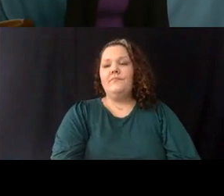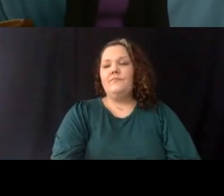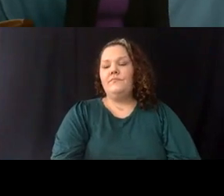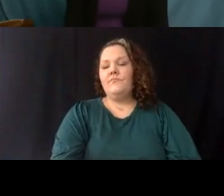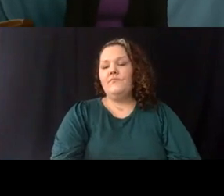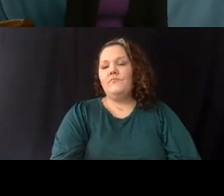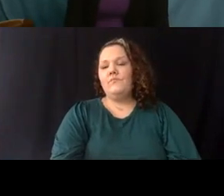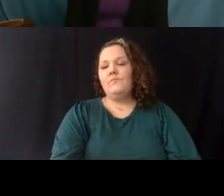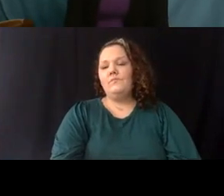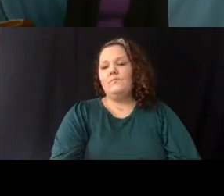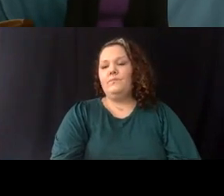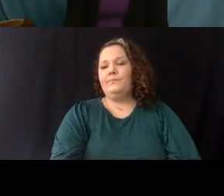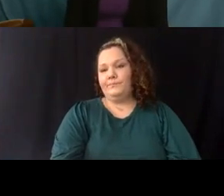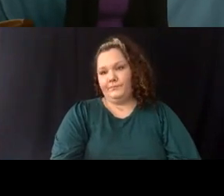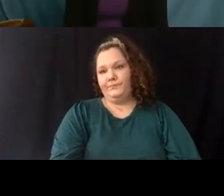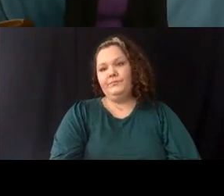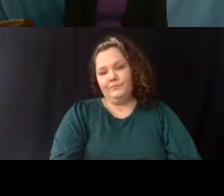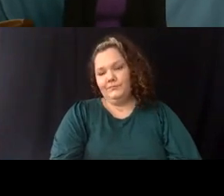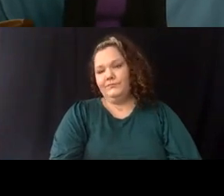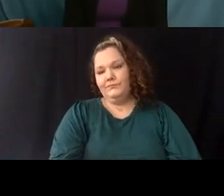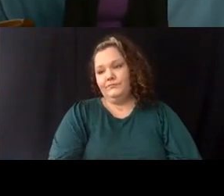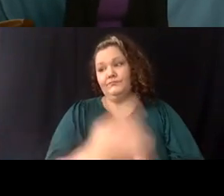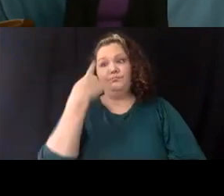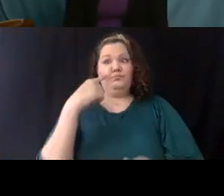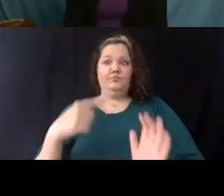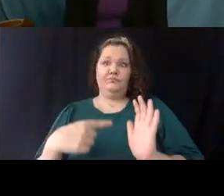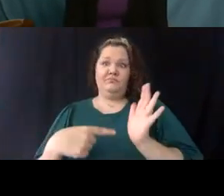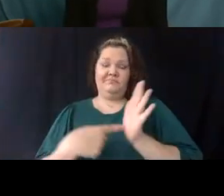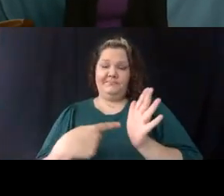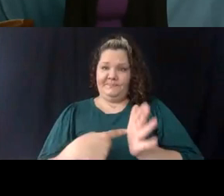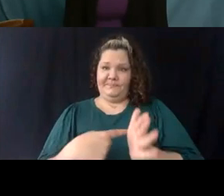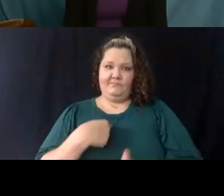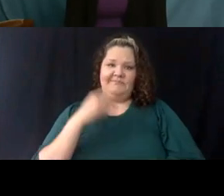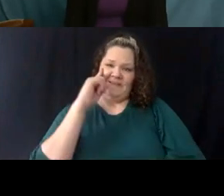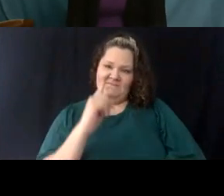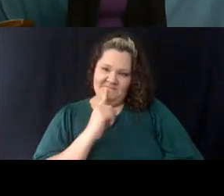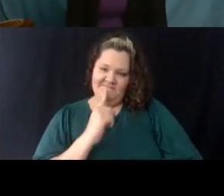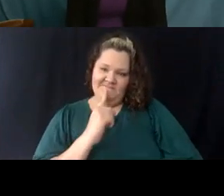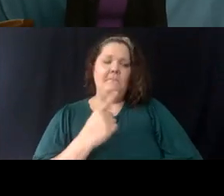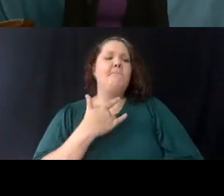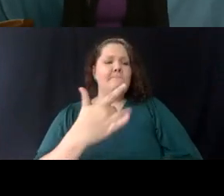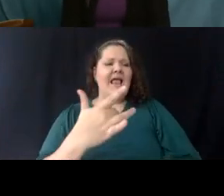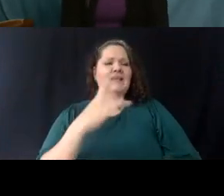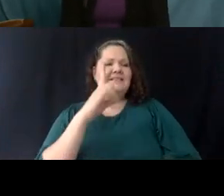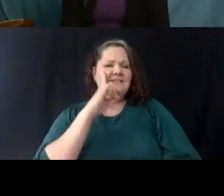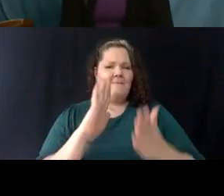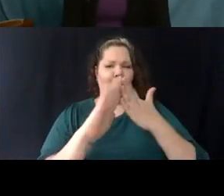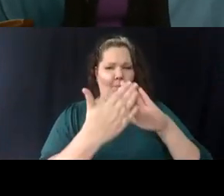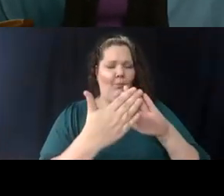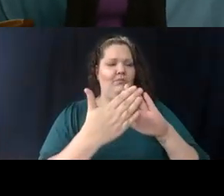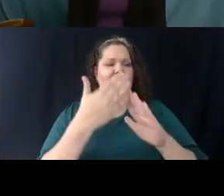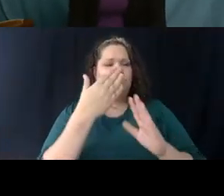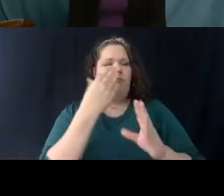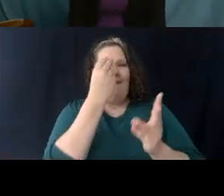to solve problems, get through barriers. So they're the people to ask. They can tell you the best way to work through an accessible content,